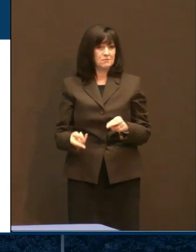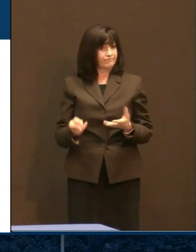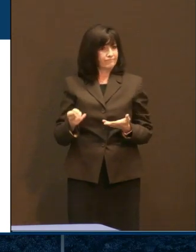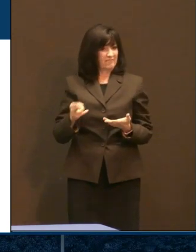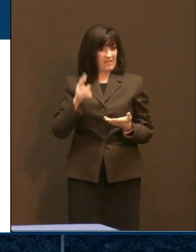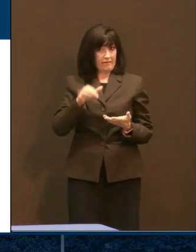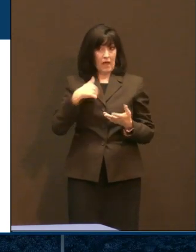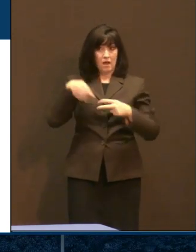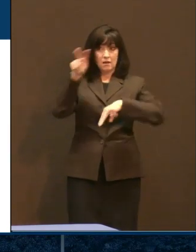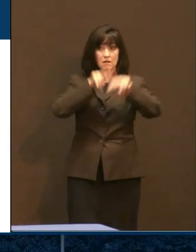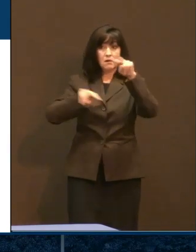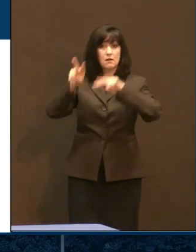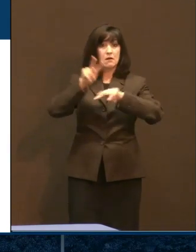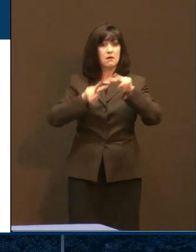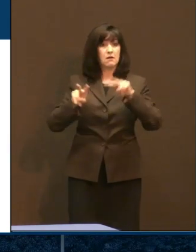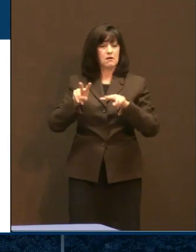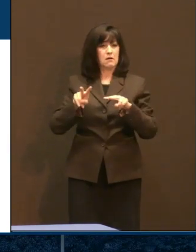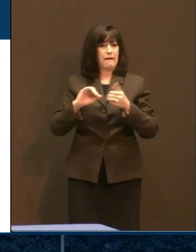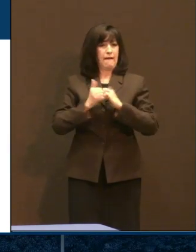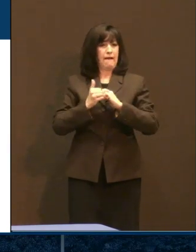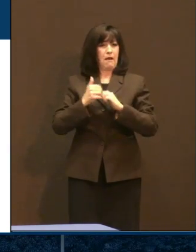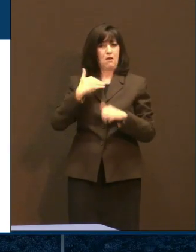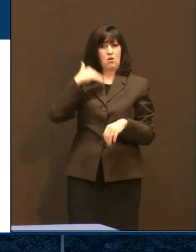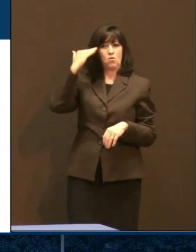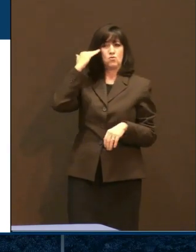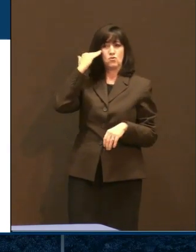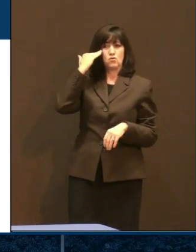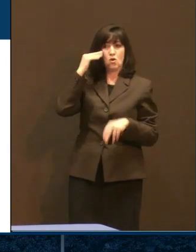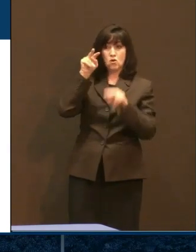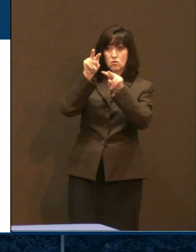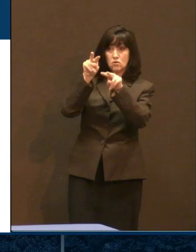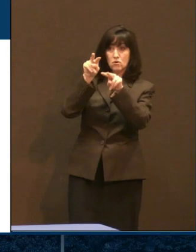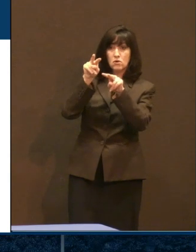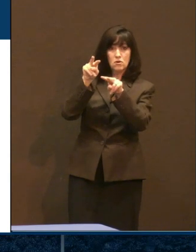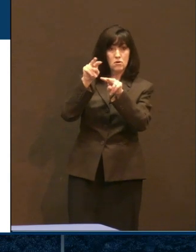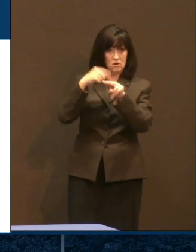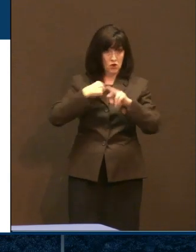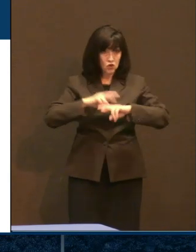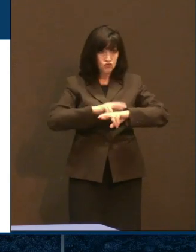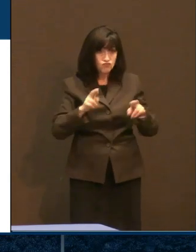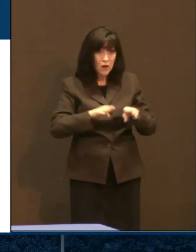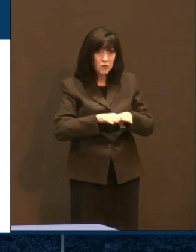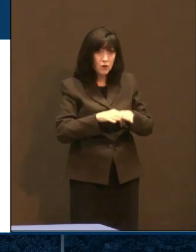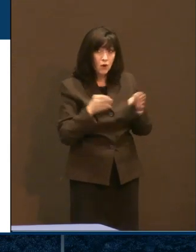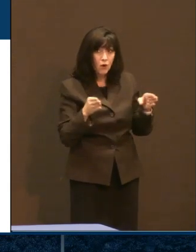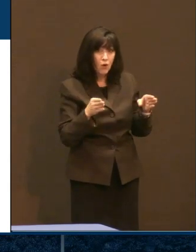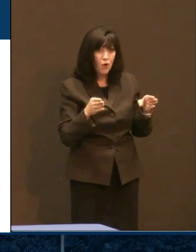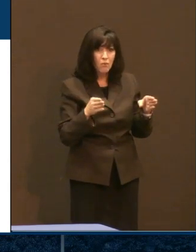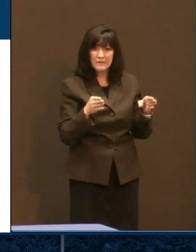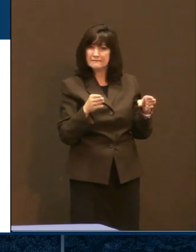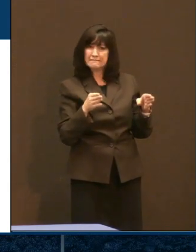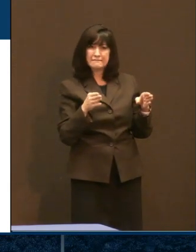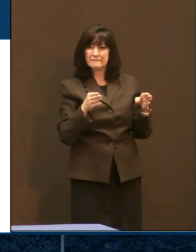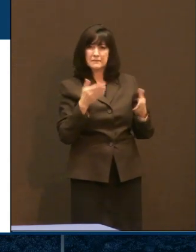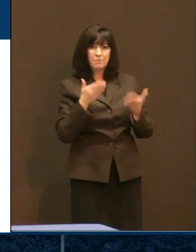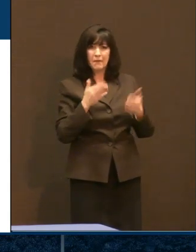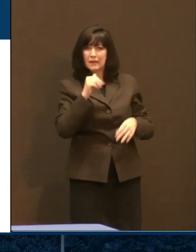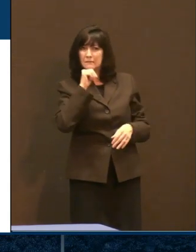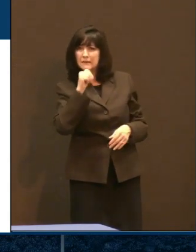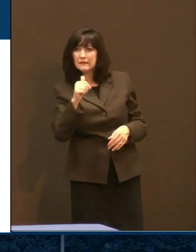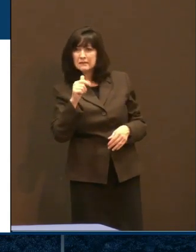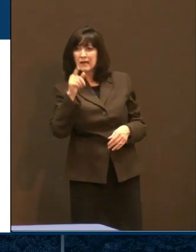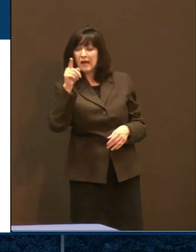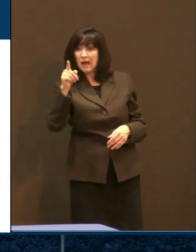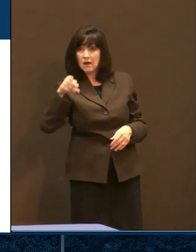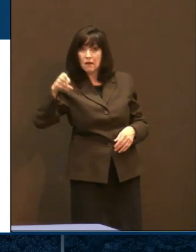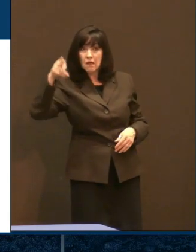phases. And the up and down nature is a function of two things. It's a function of the regularity or not